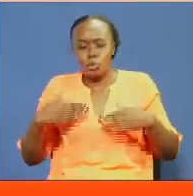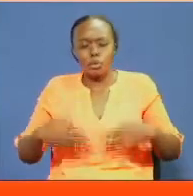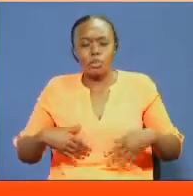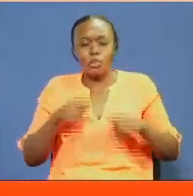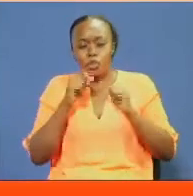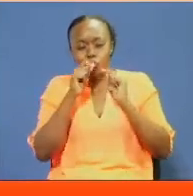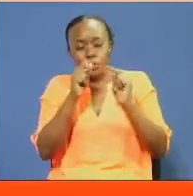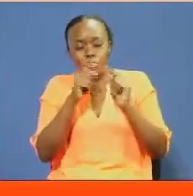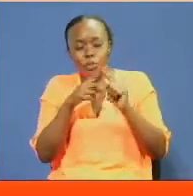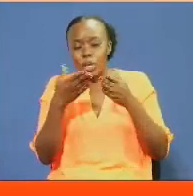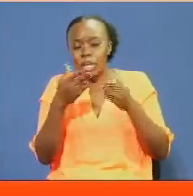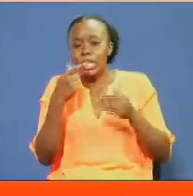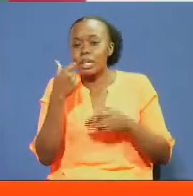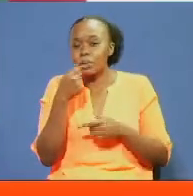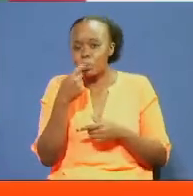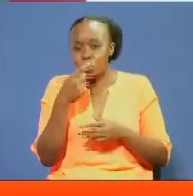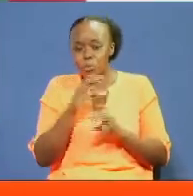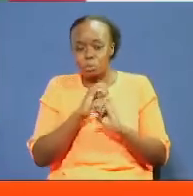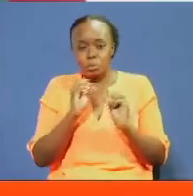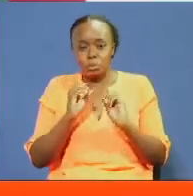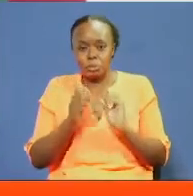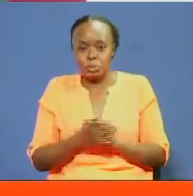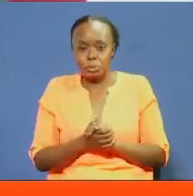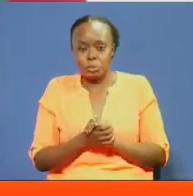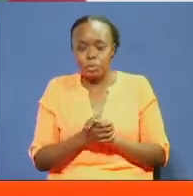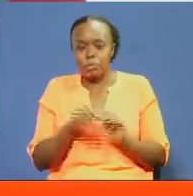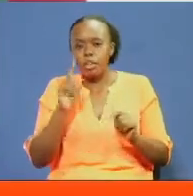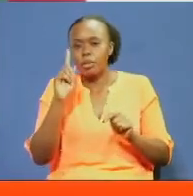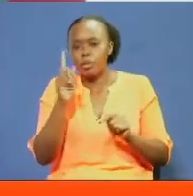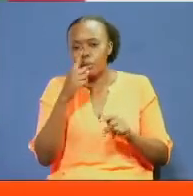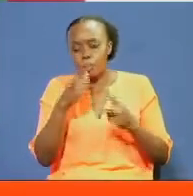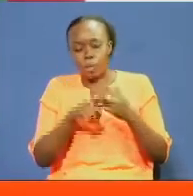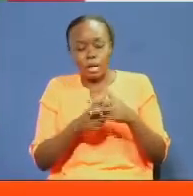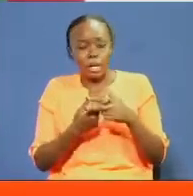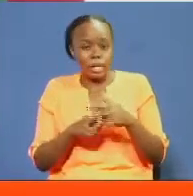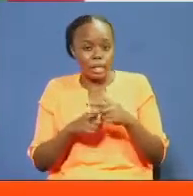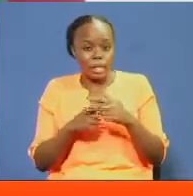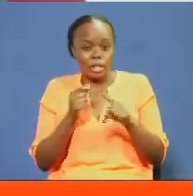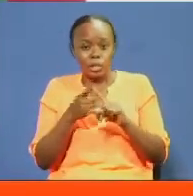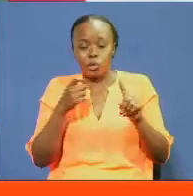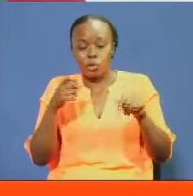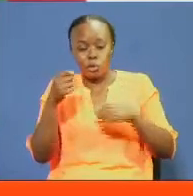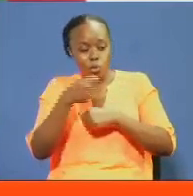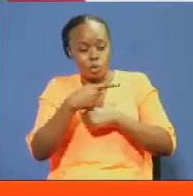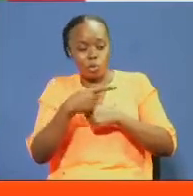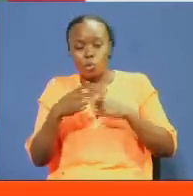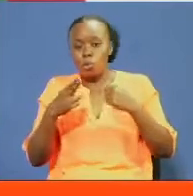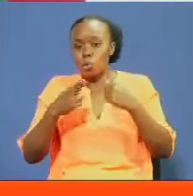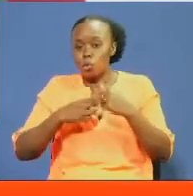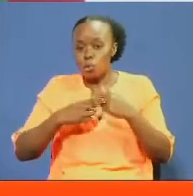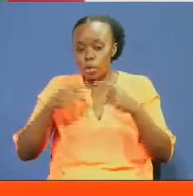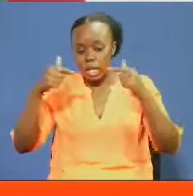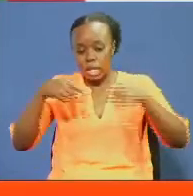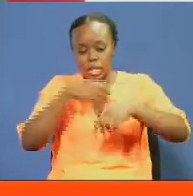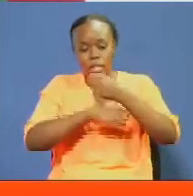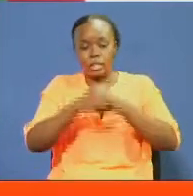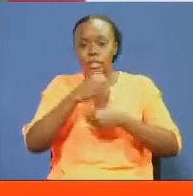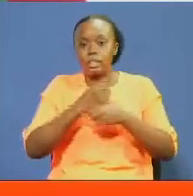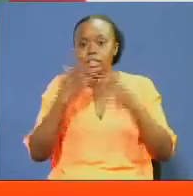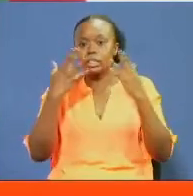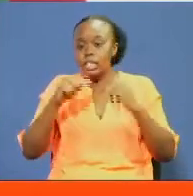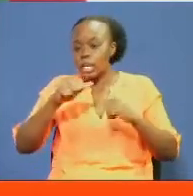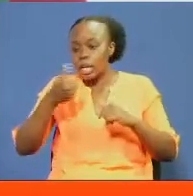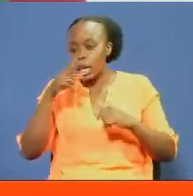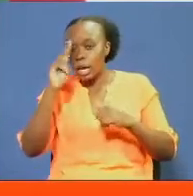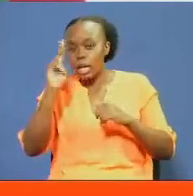to take the vaccine. Once we begin the mass rollout in July this year, unfortunately some Kenyans